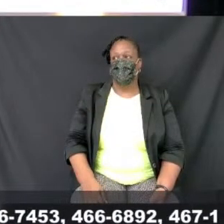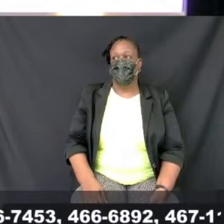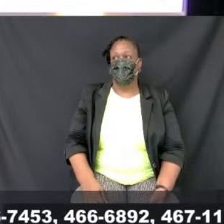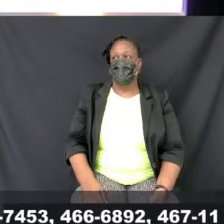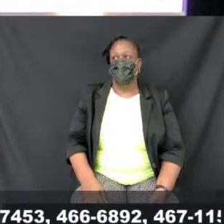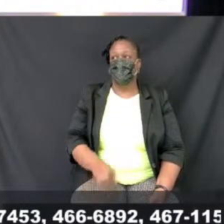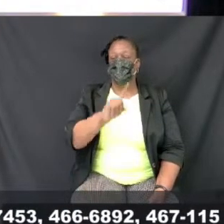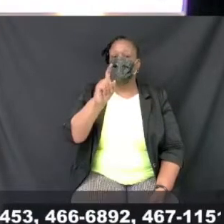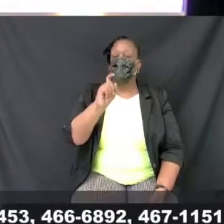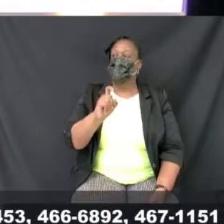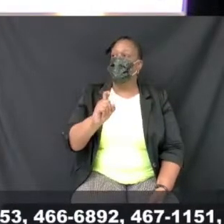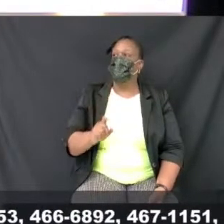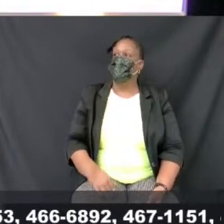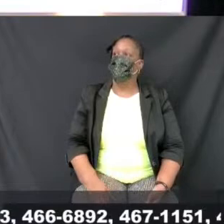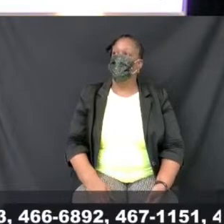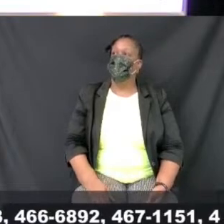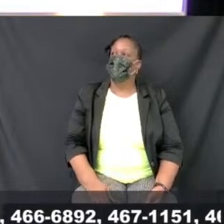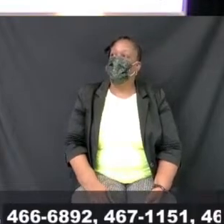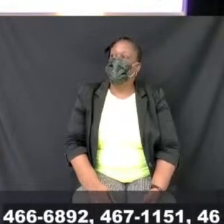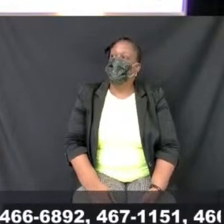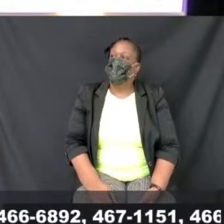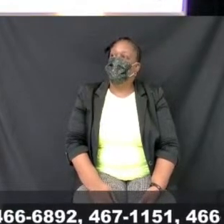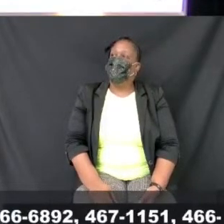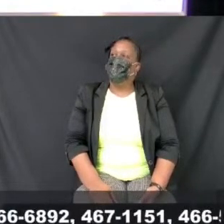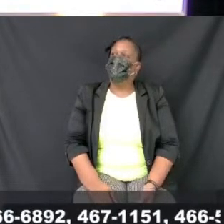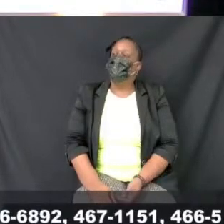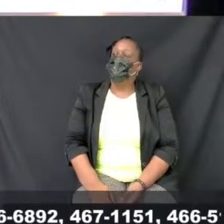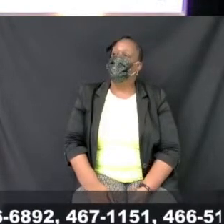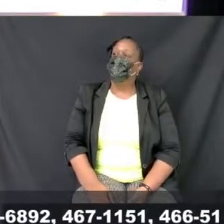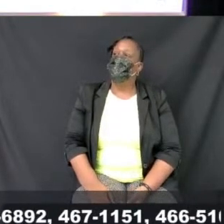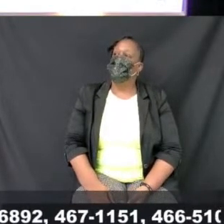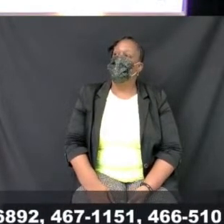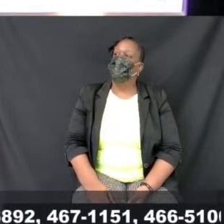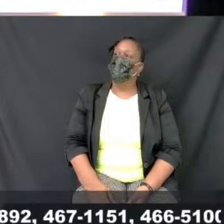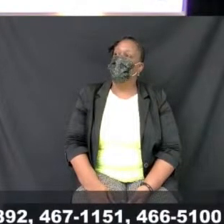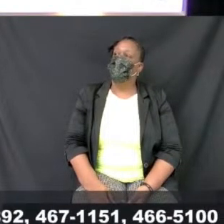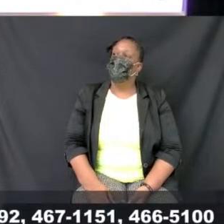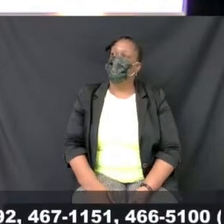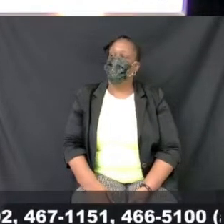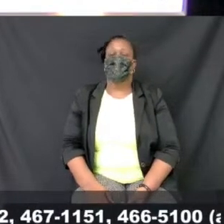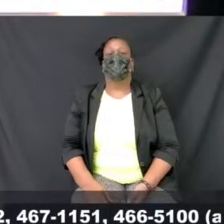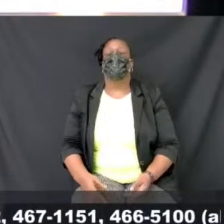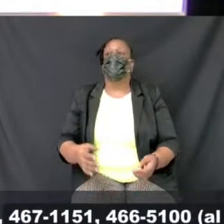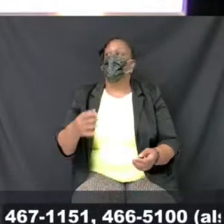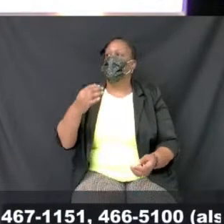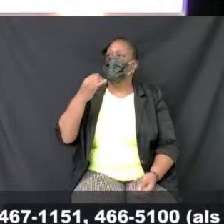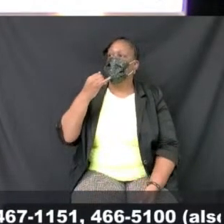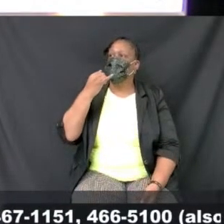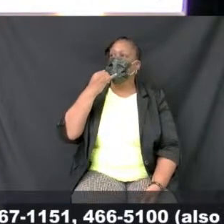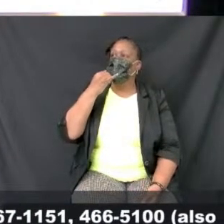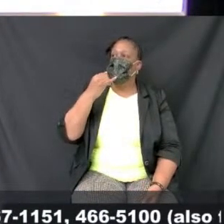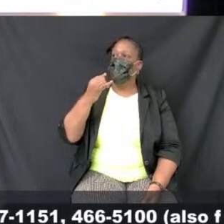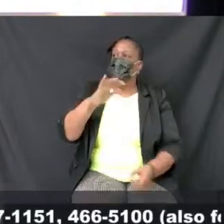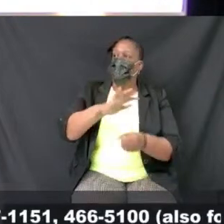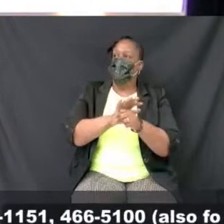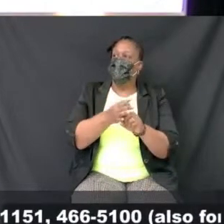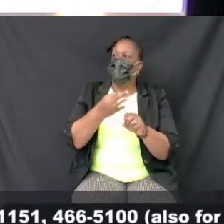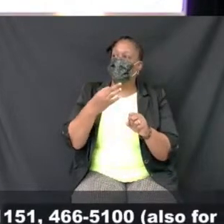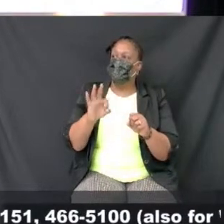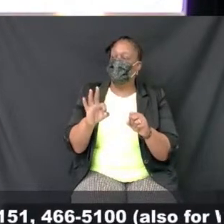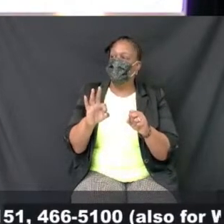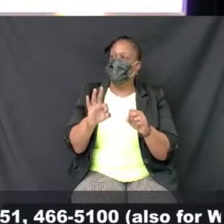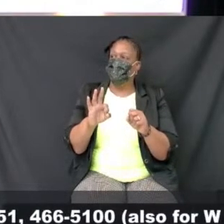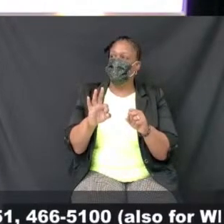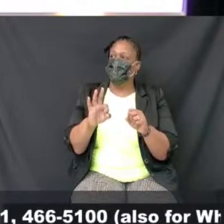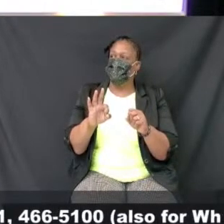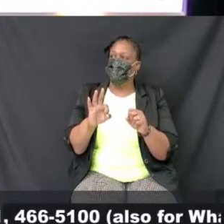Is COVID infection rampant across the entire islands or